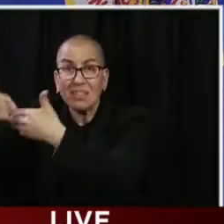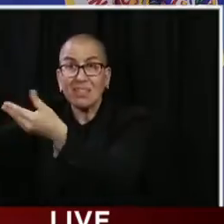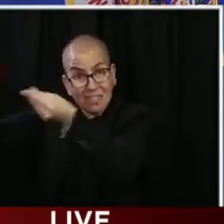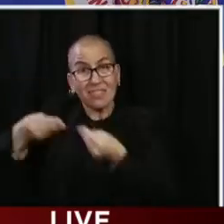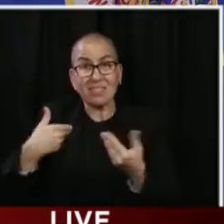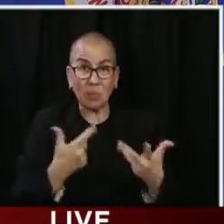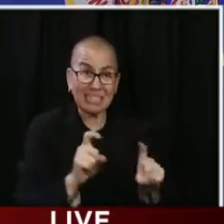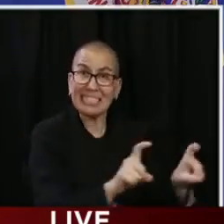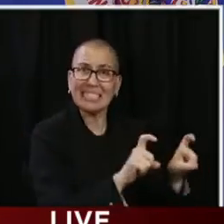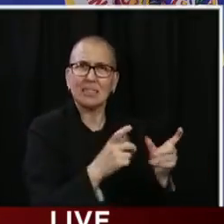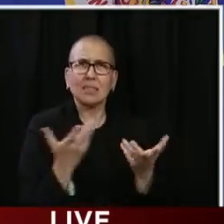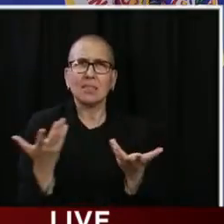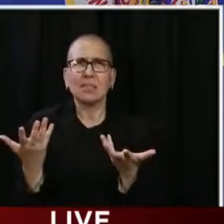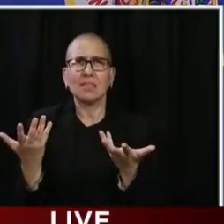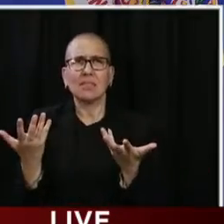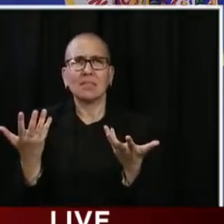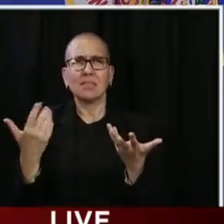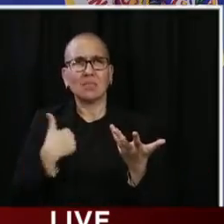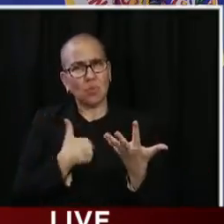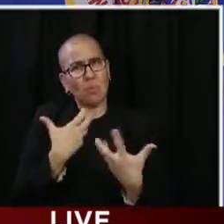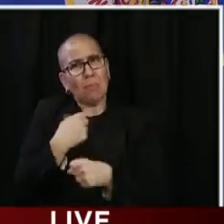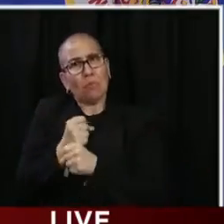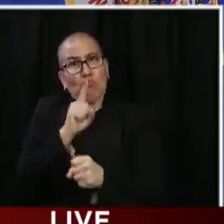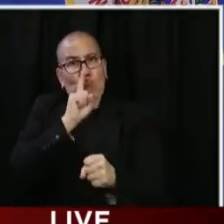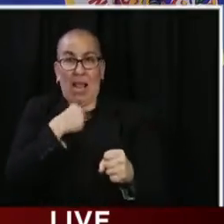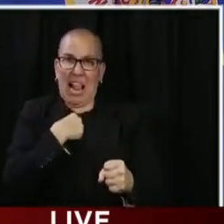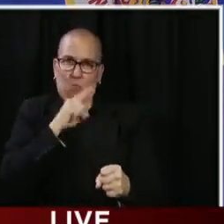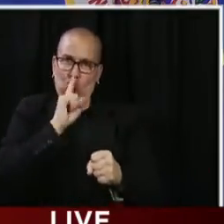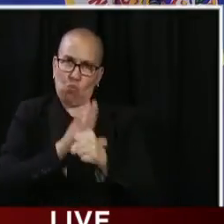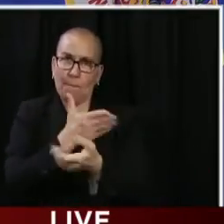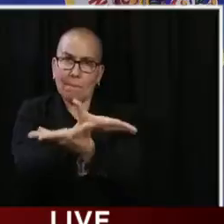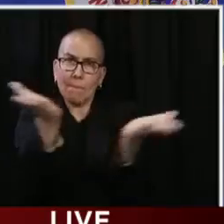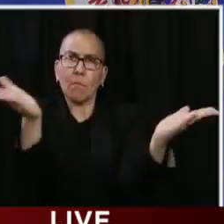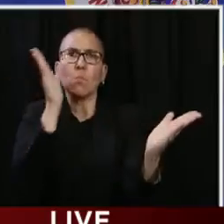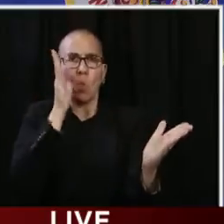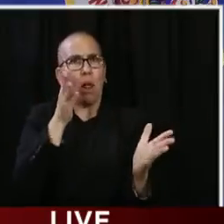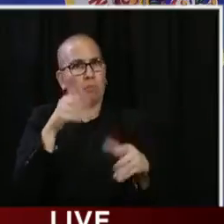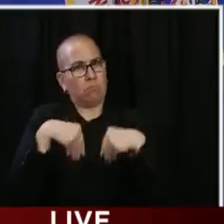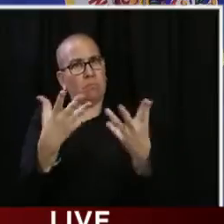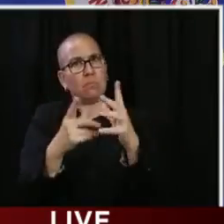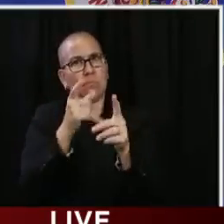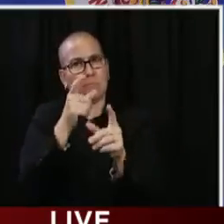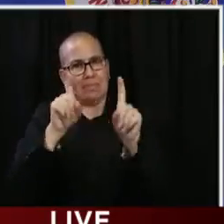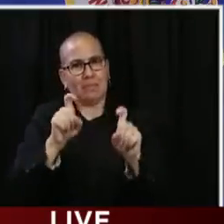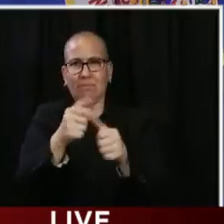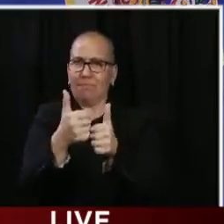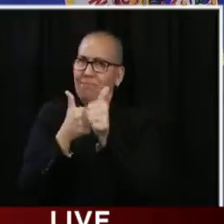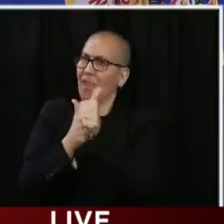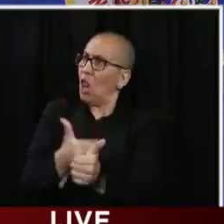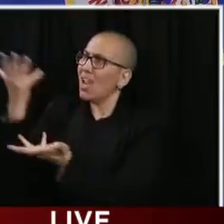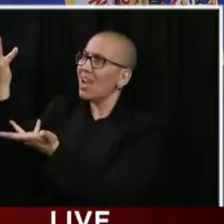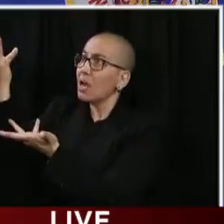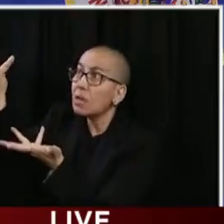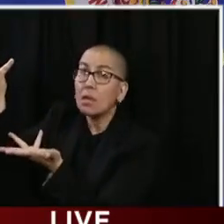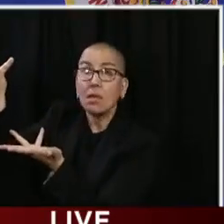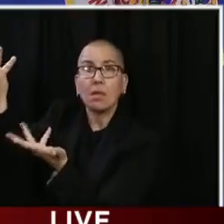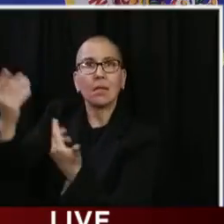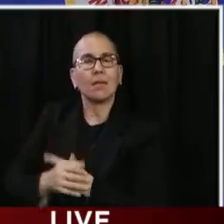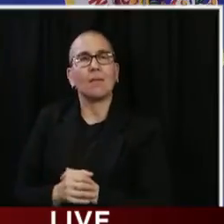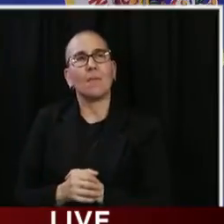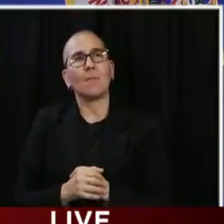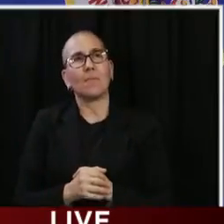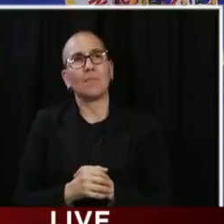told Minnesotans about. So I'm here today to talk about how we move forward with our Stay Safe Minnesota plan. As of Monday, we lifted the stay-at-home order.